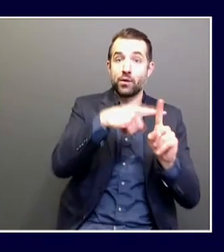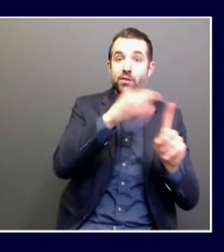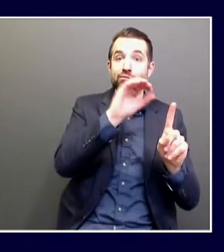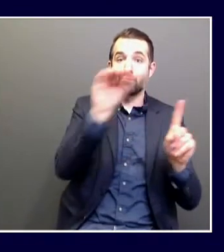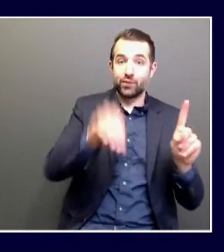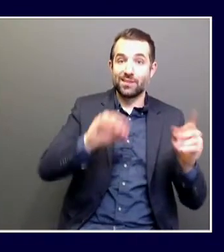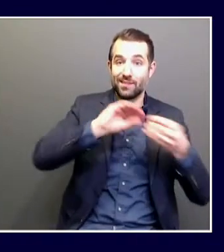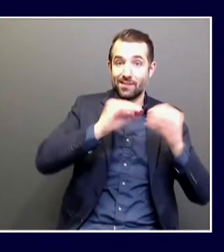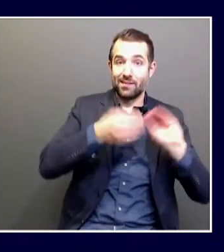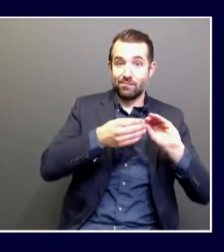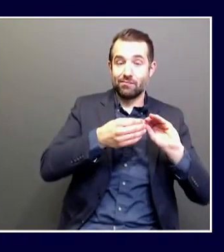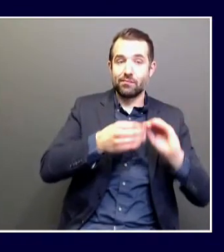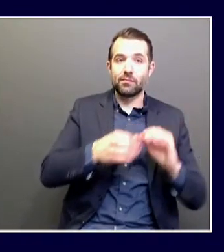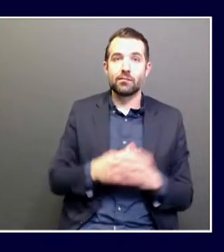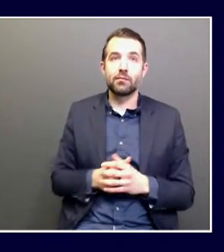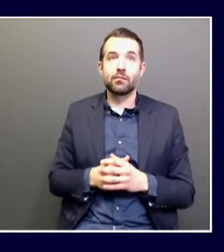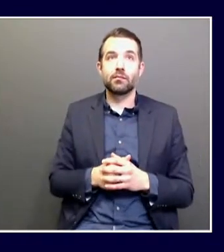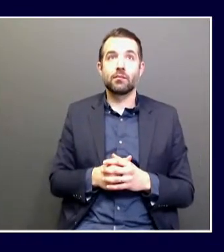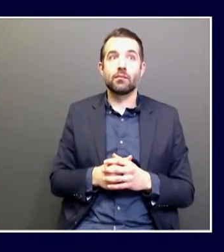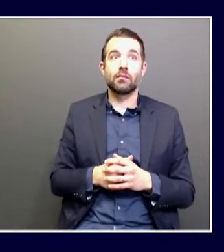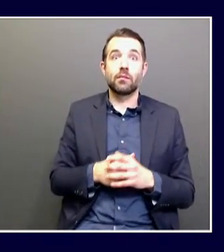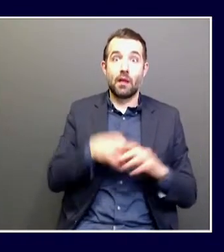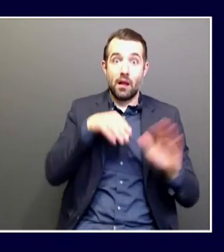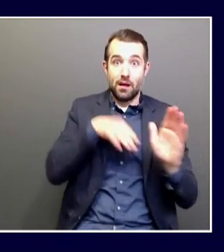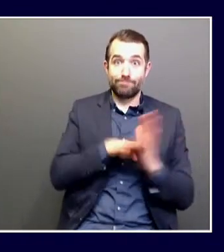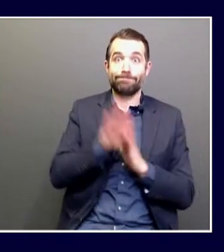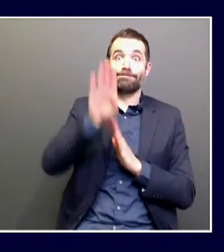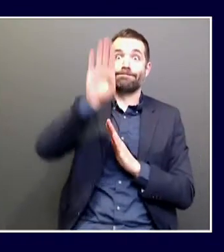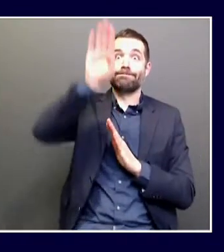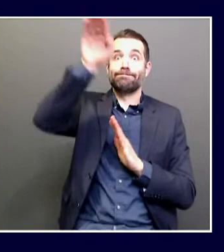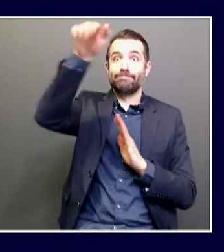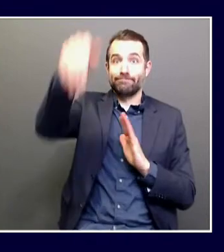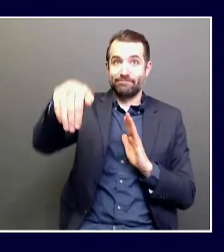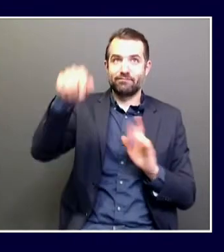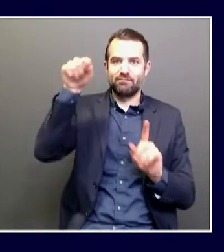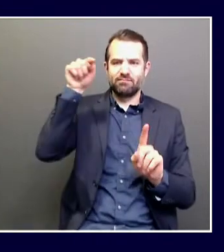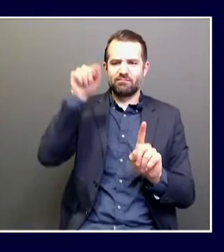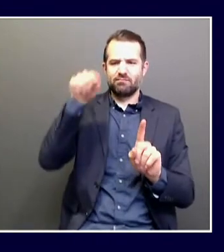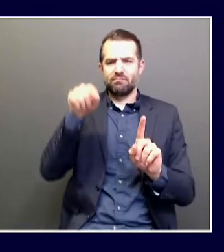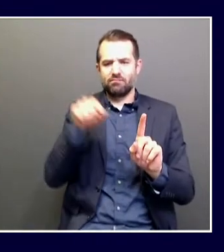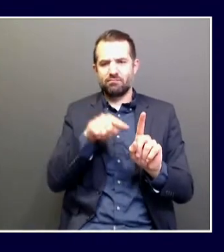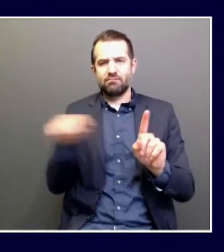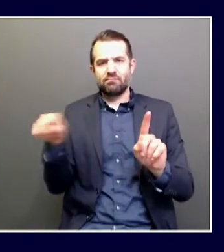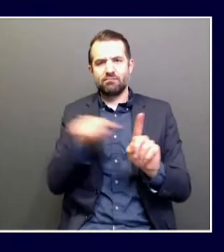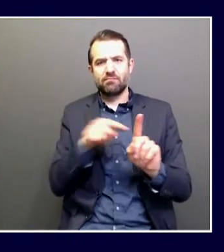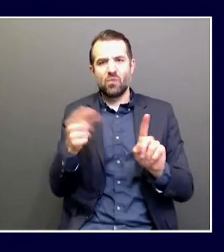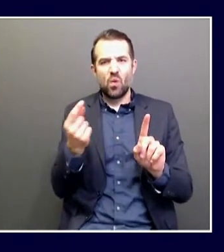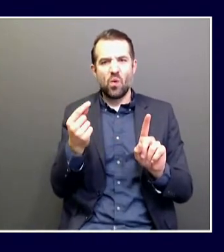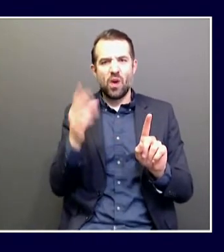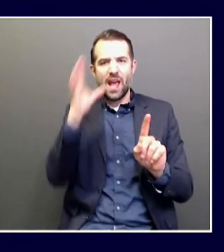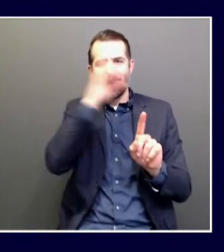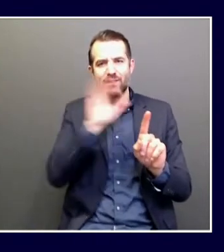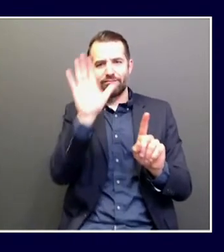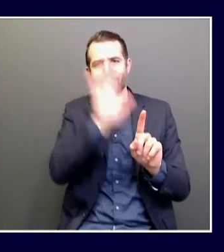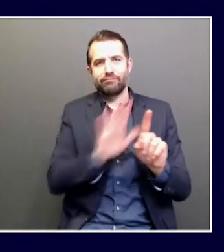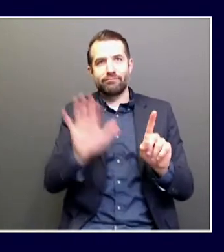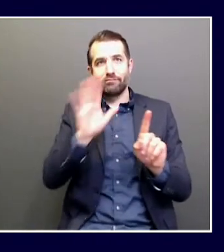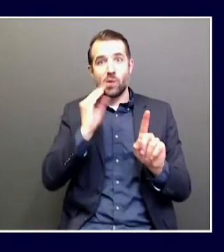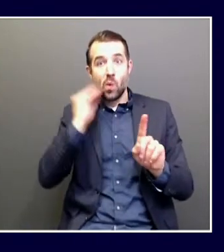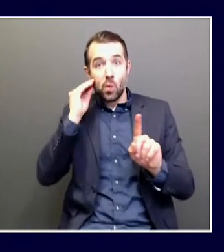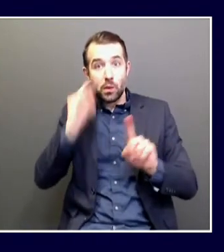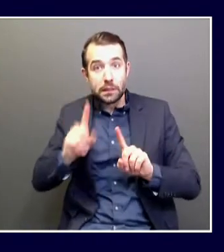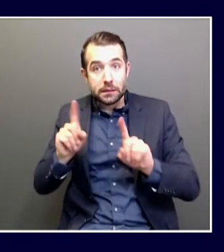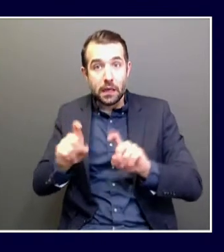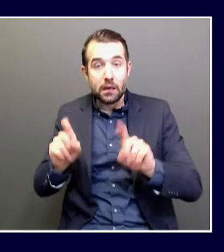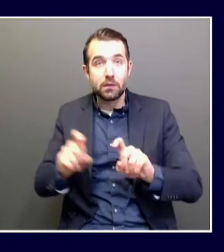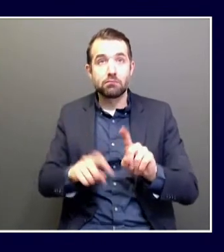been. You are correct. Right now, where we are with respect to COVID-19, home tests are not reported to the state. But that